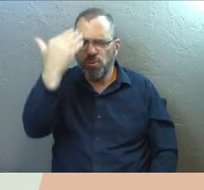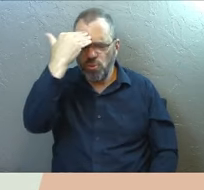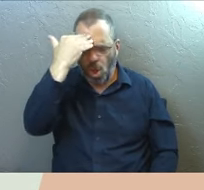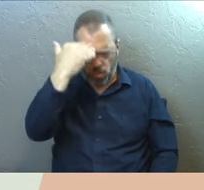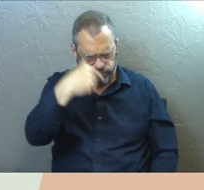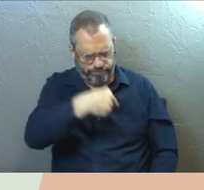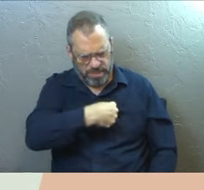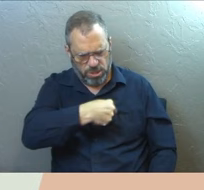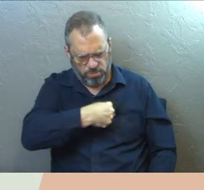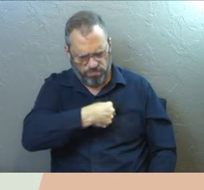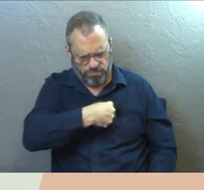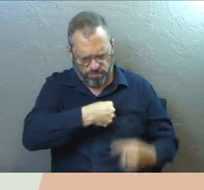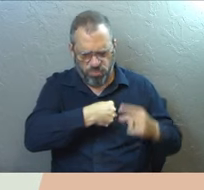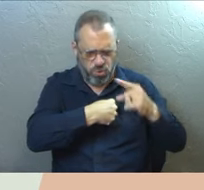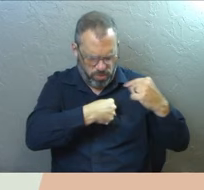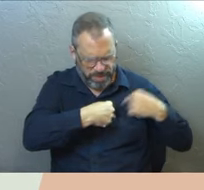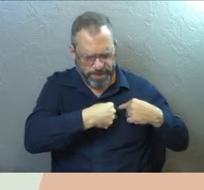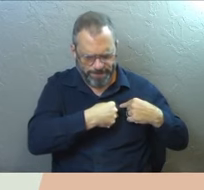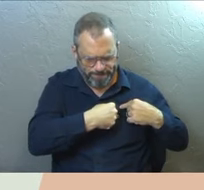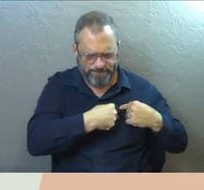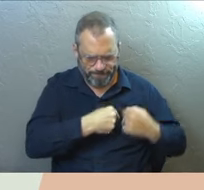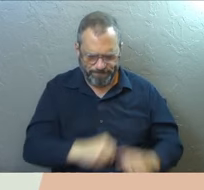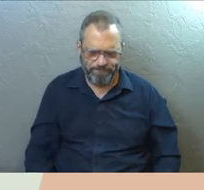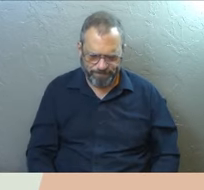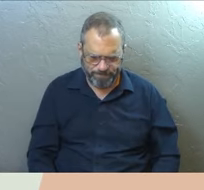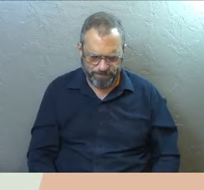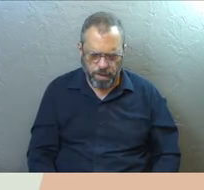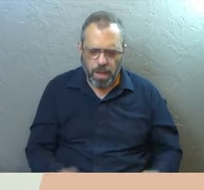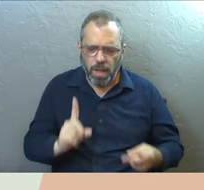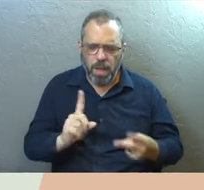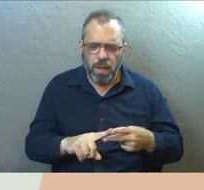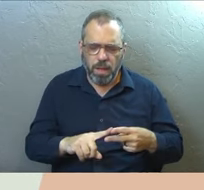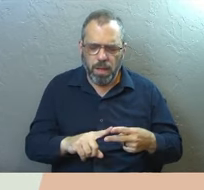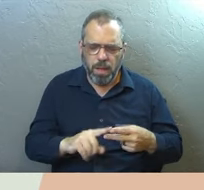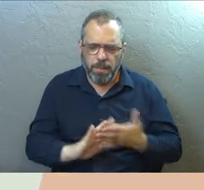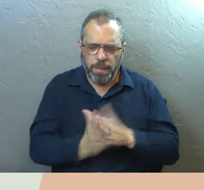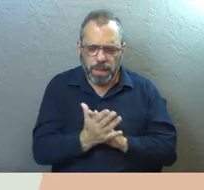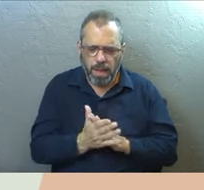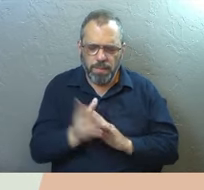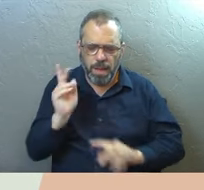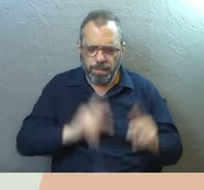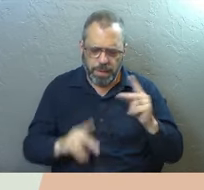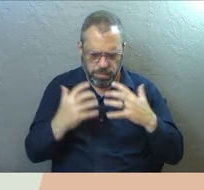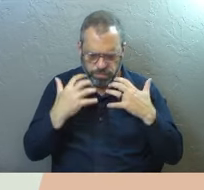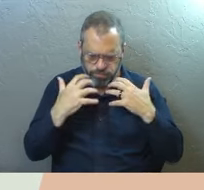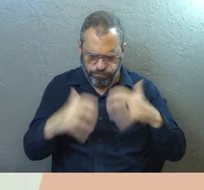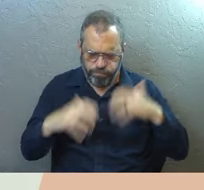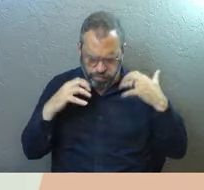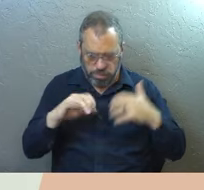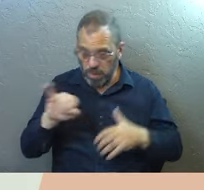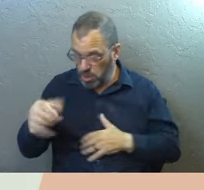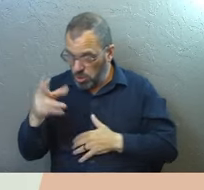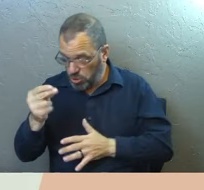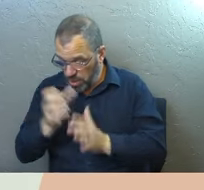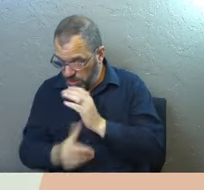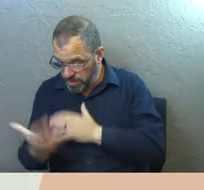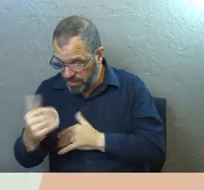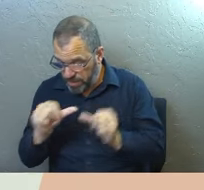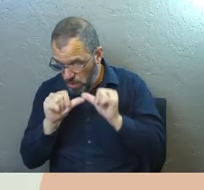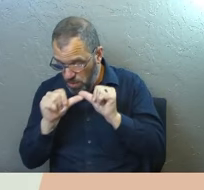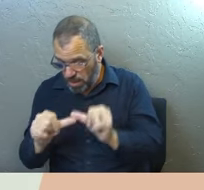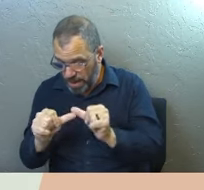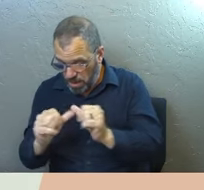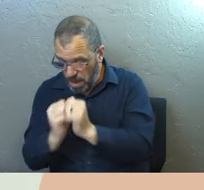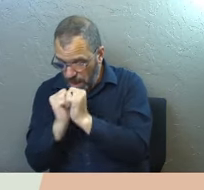aware of your presence in our life. God, we want to be people that can be the people you talked about in John 15, God, that remain,